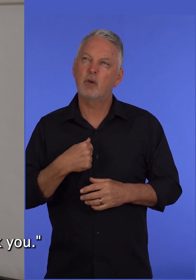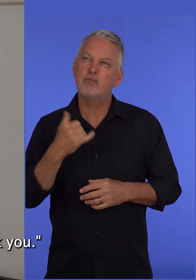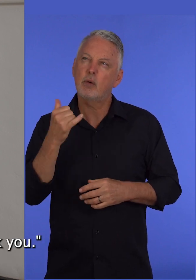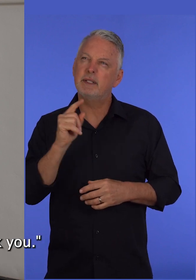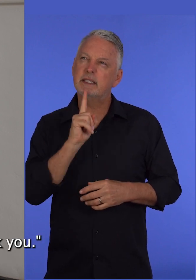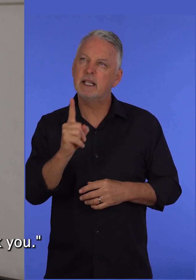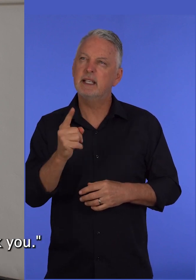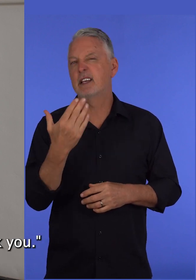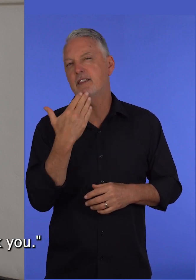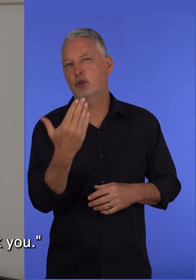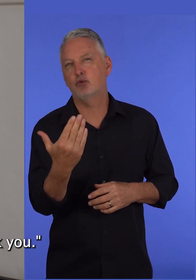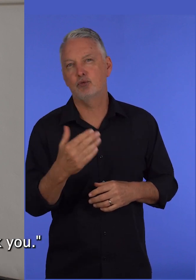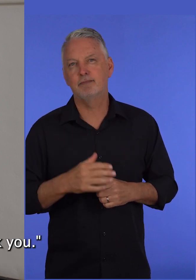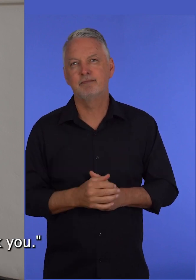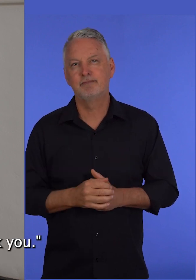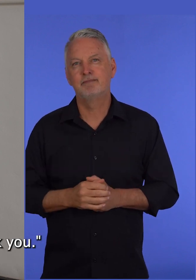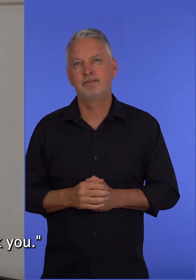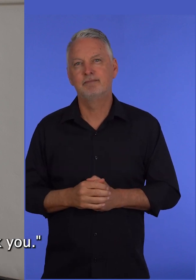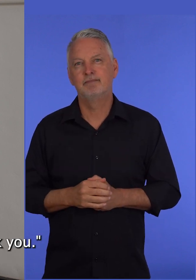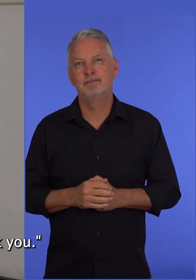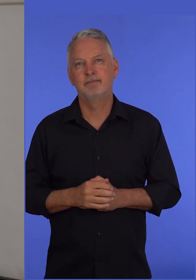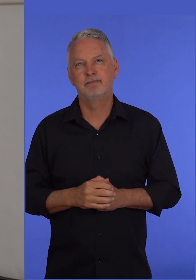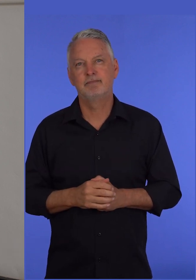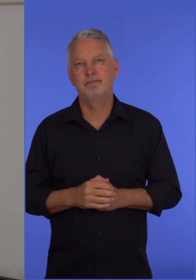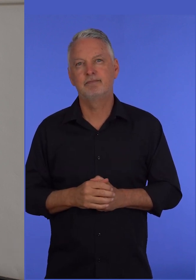So I'd probably just say thanks.